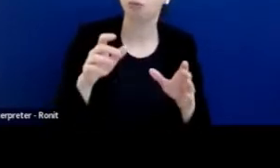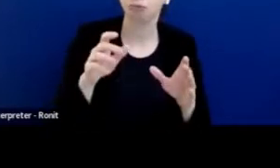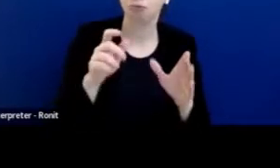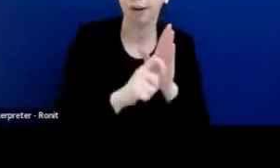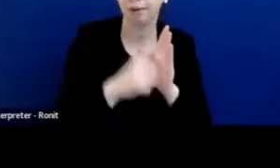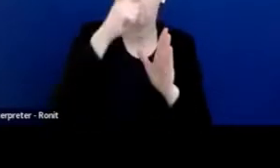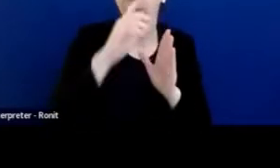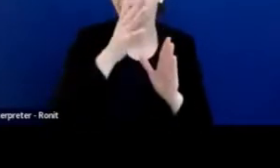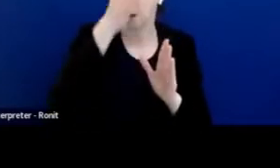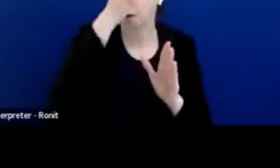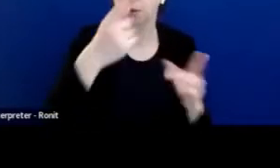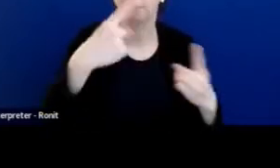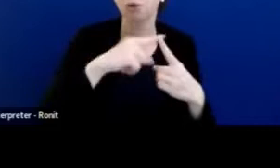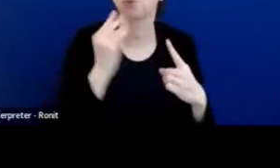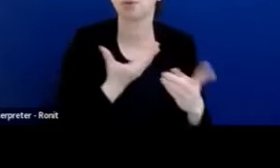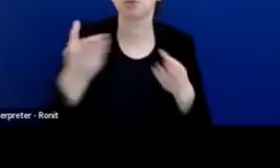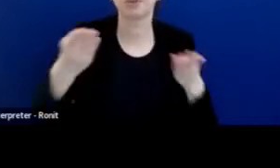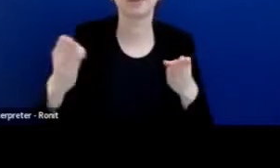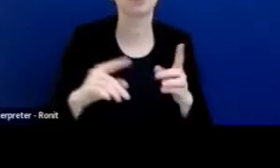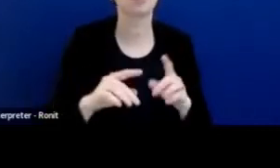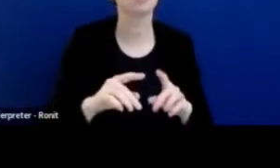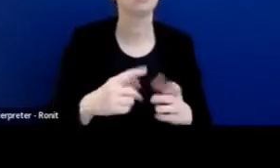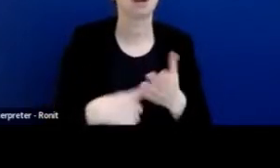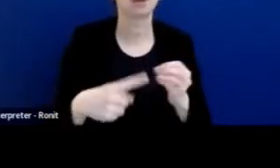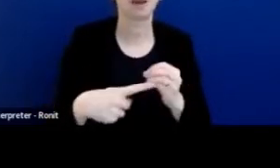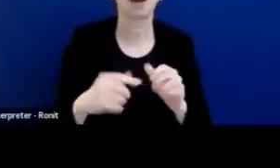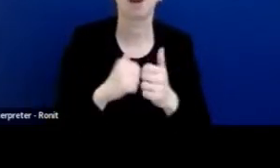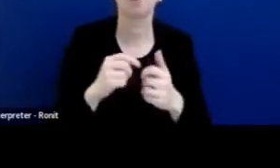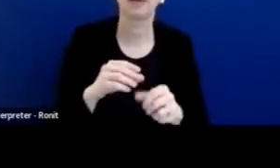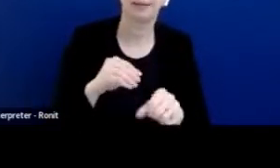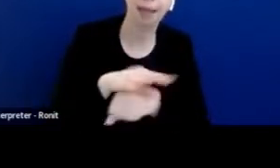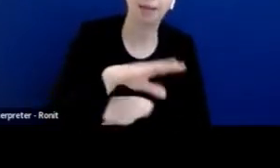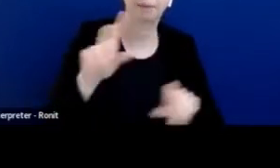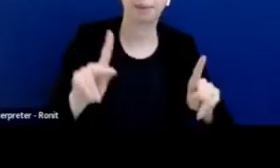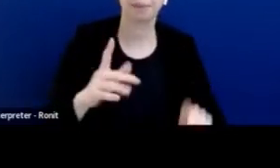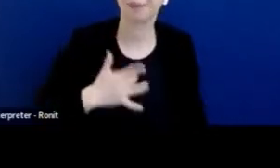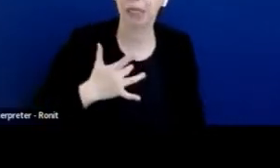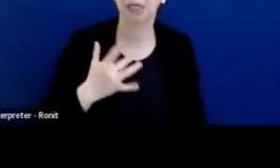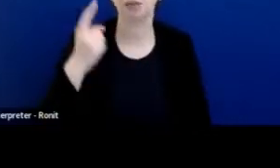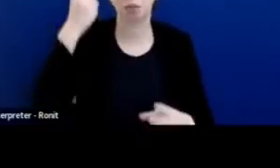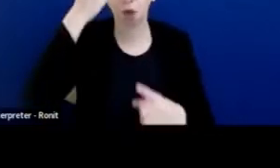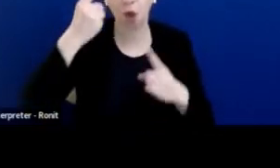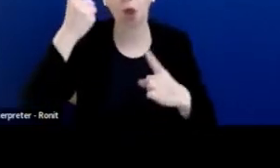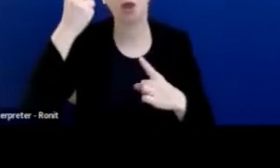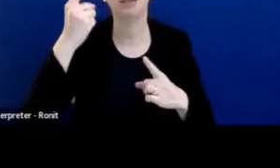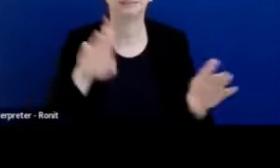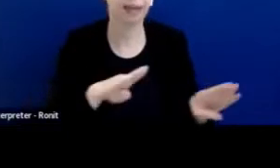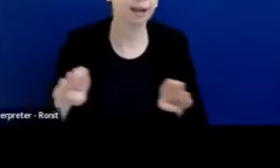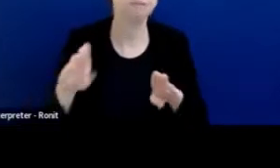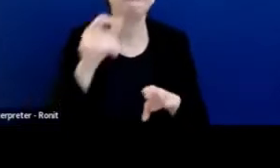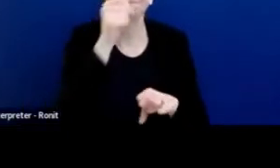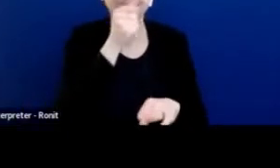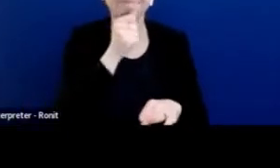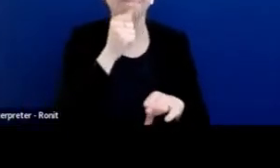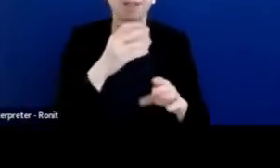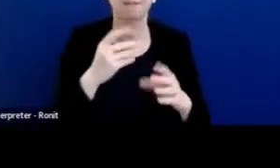are coming to our services, but talks about how it impacts people's feelings and thoughts and behaviors and coping and physical